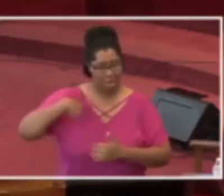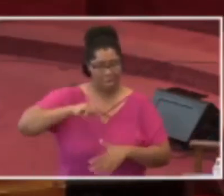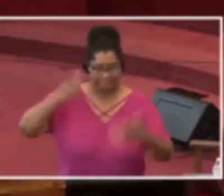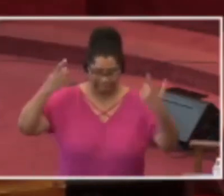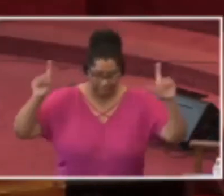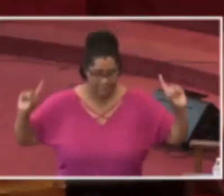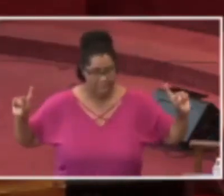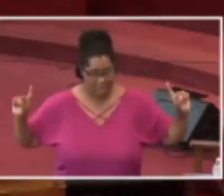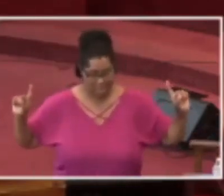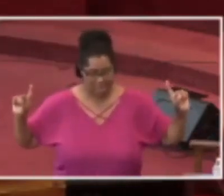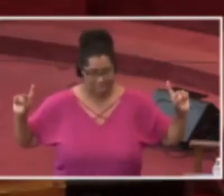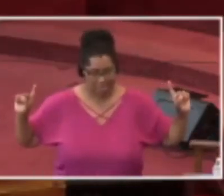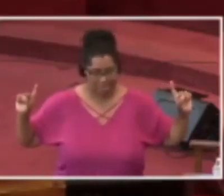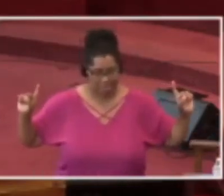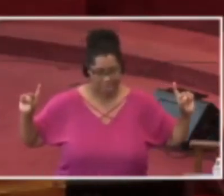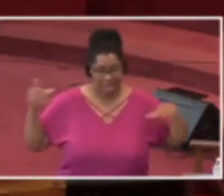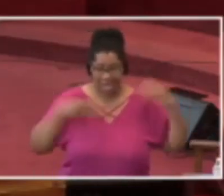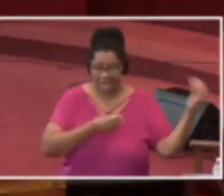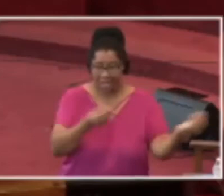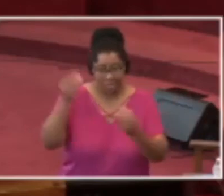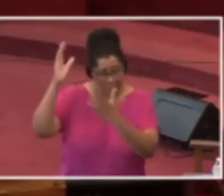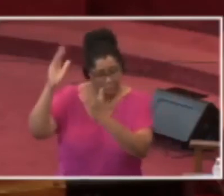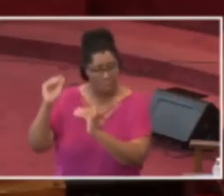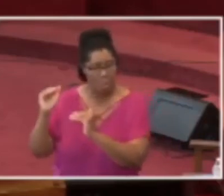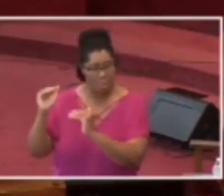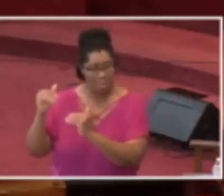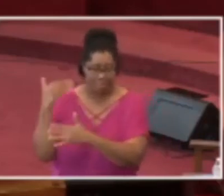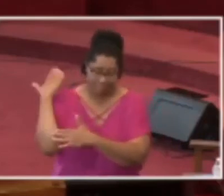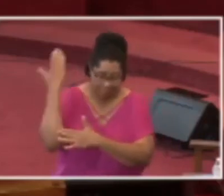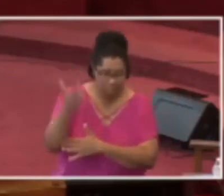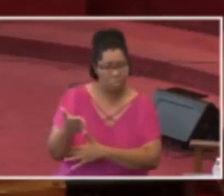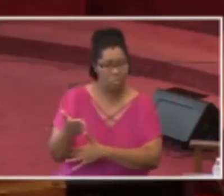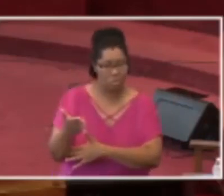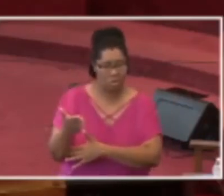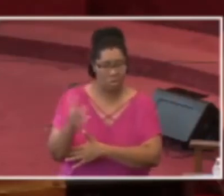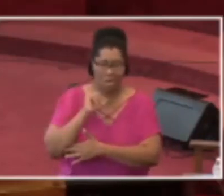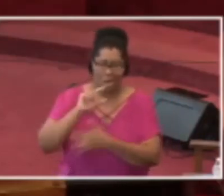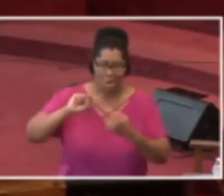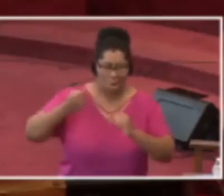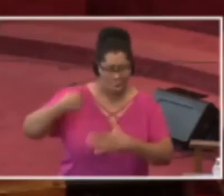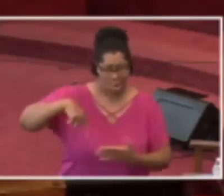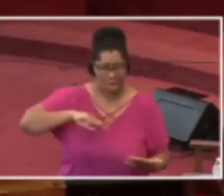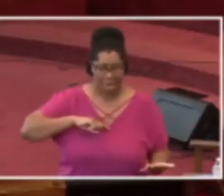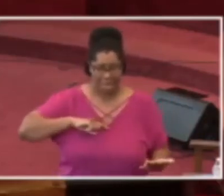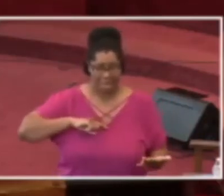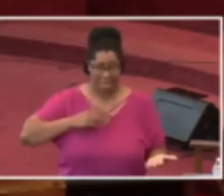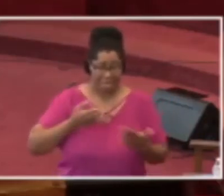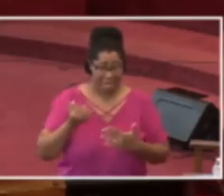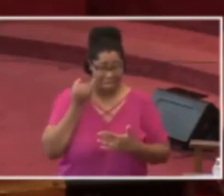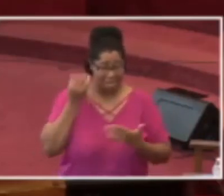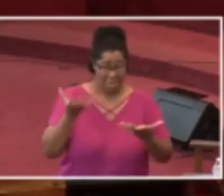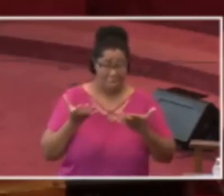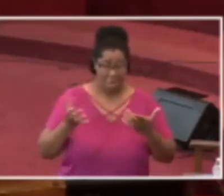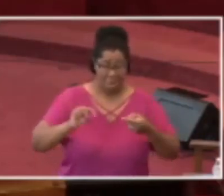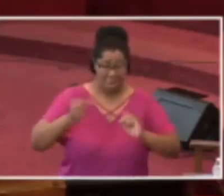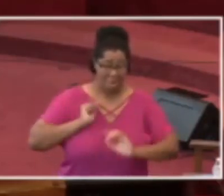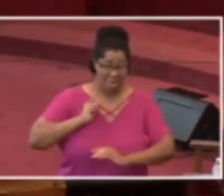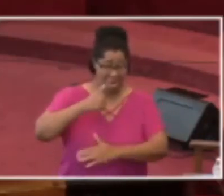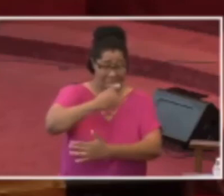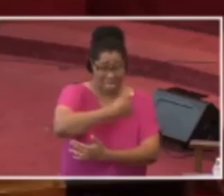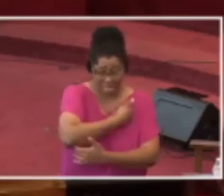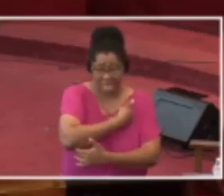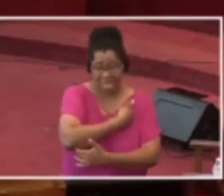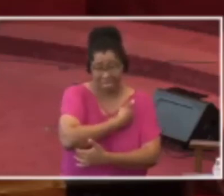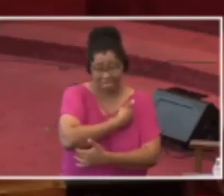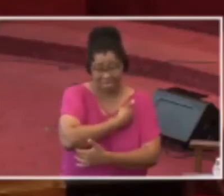us and plans to give us a hope and a future and not to harm us, even when we want to harm ourselves,